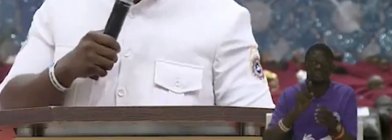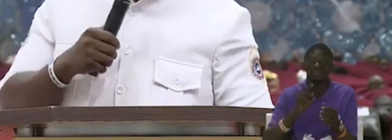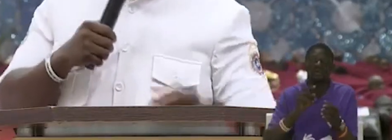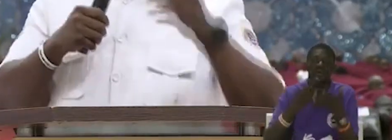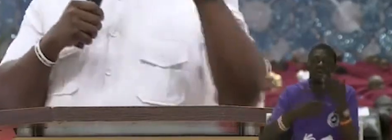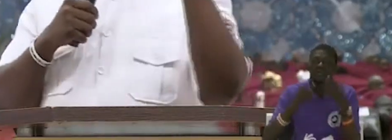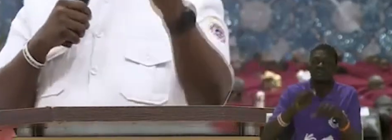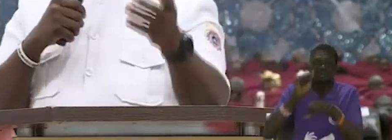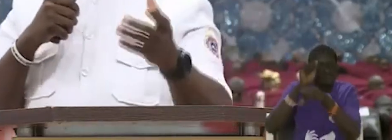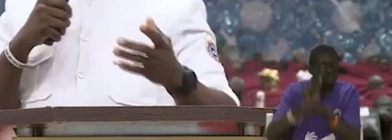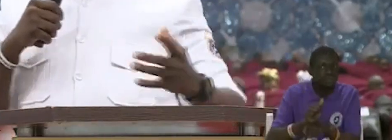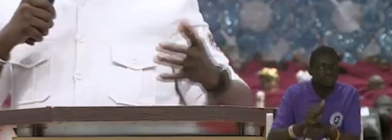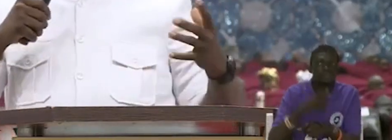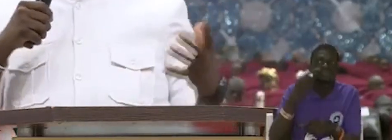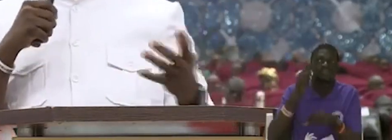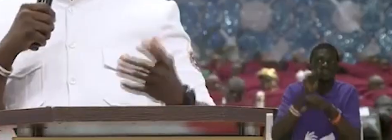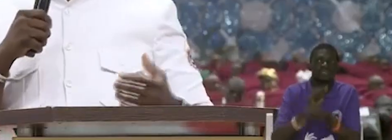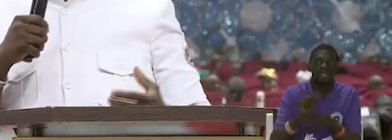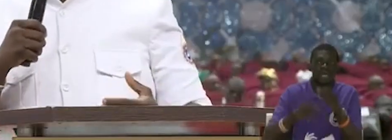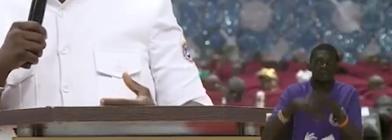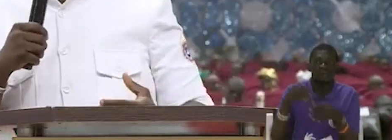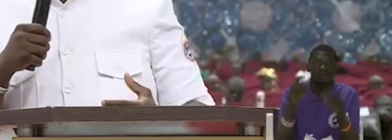to be precise? The slave,